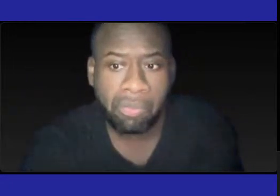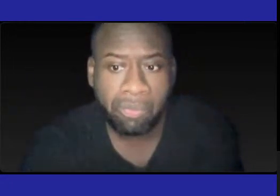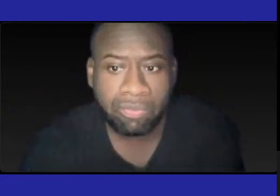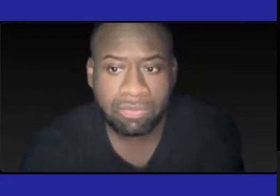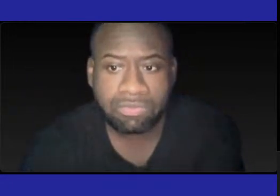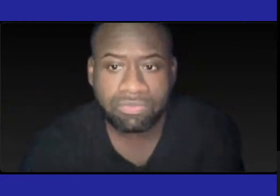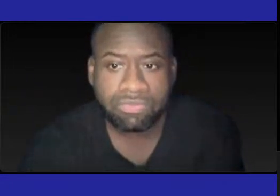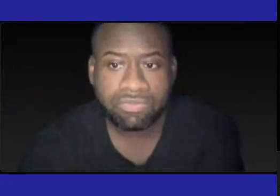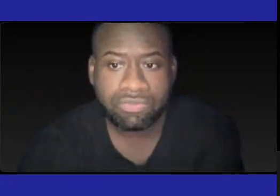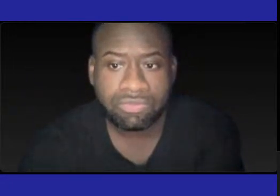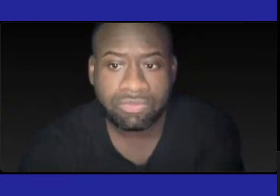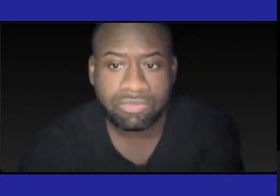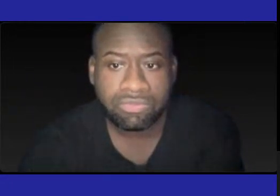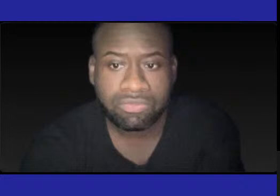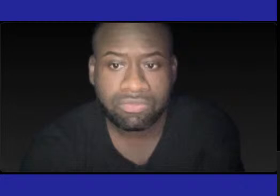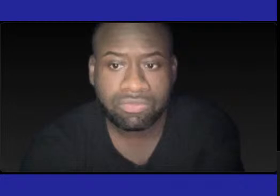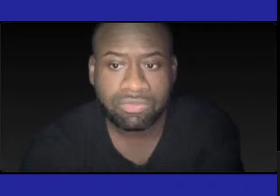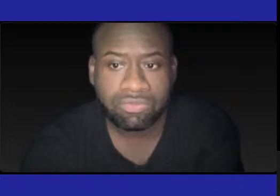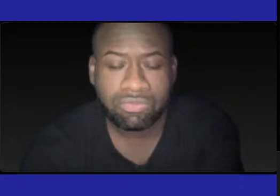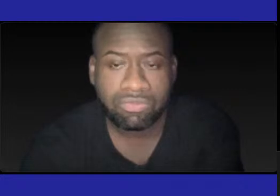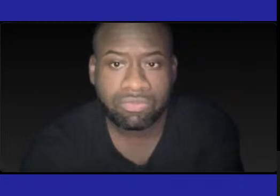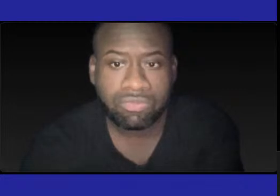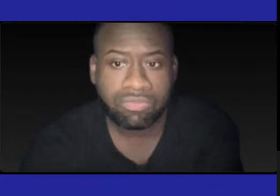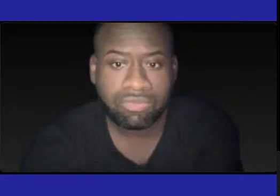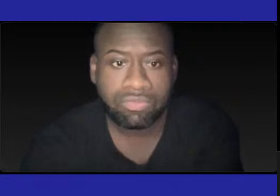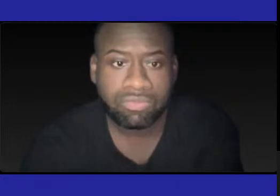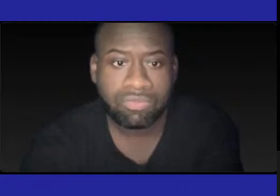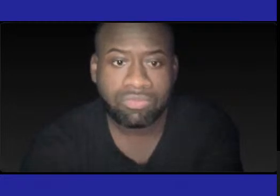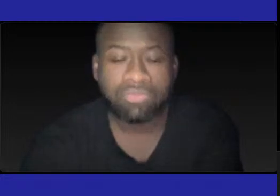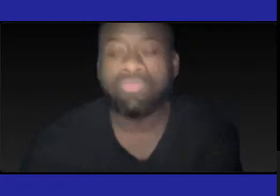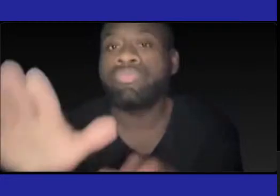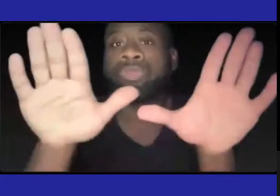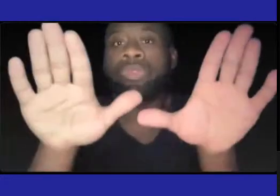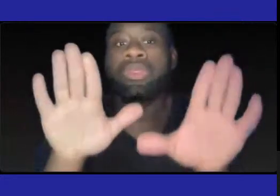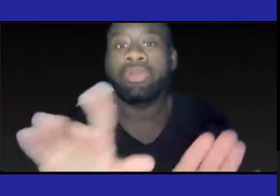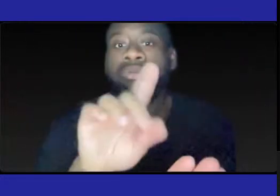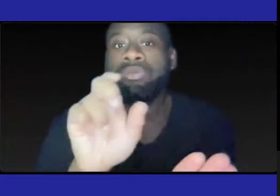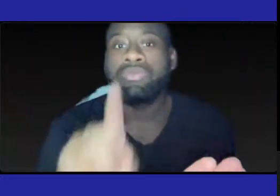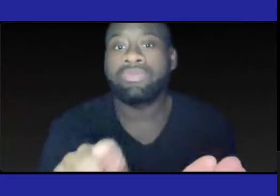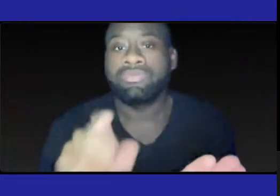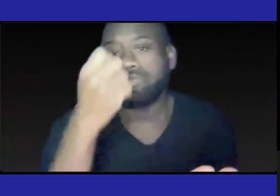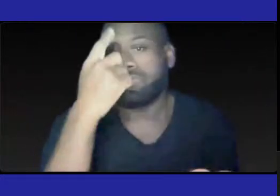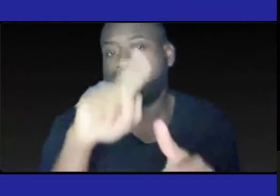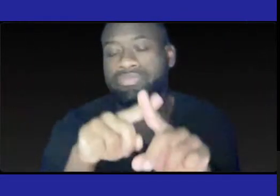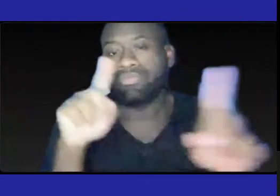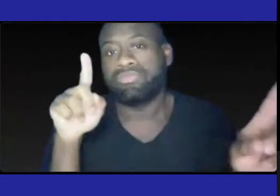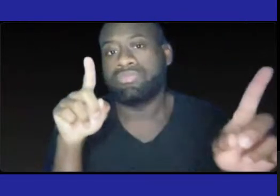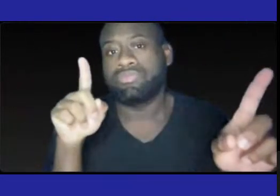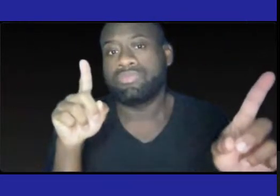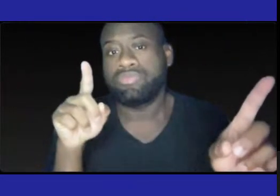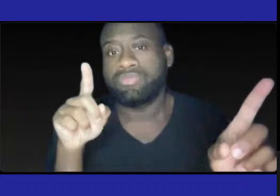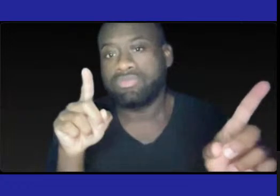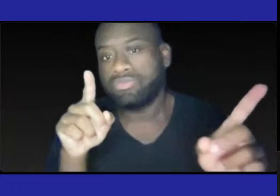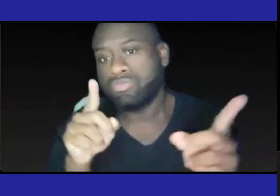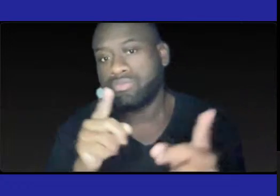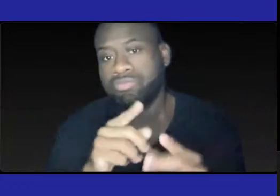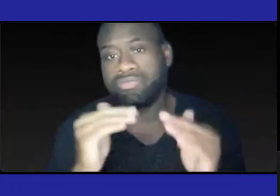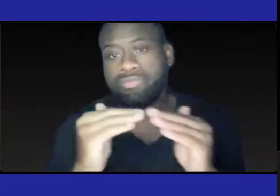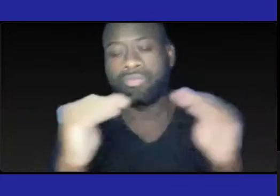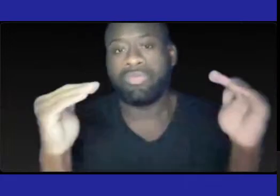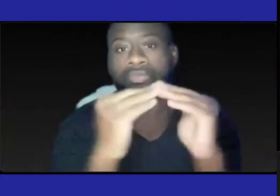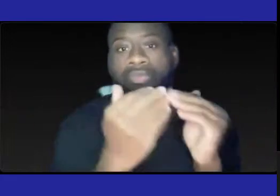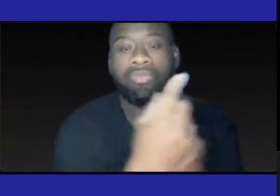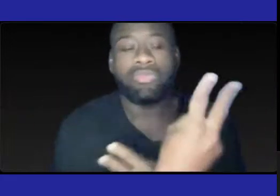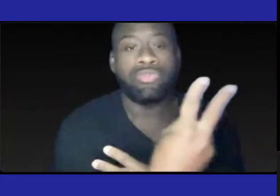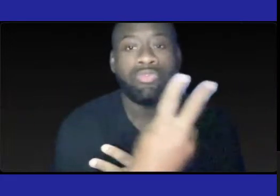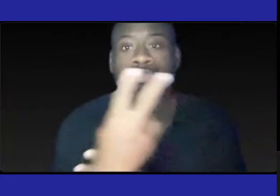that's an excellent, that's an excellent question. So the difference between a level 2 ped center and a level 1